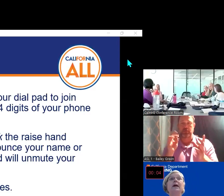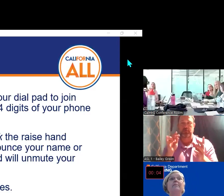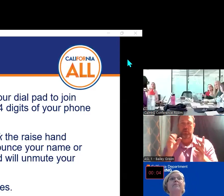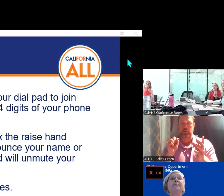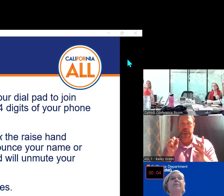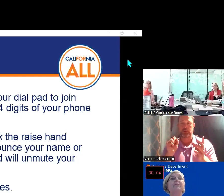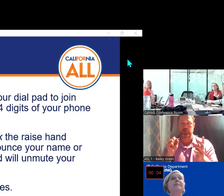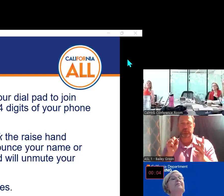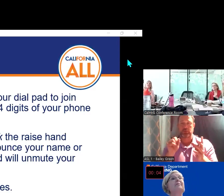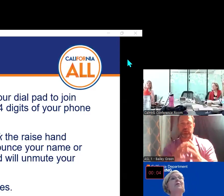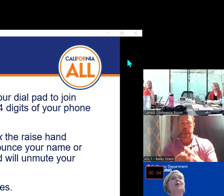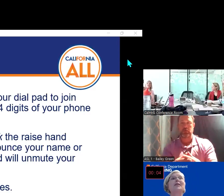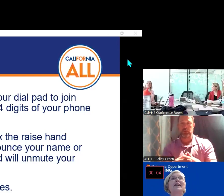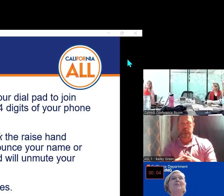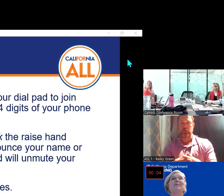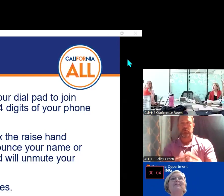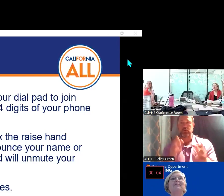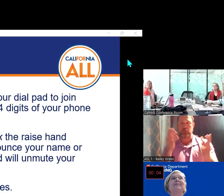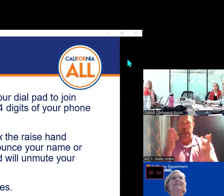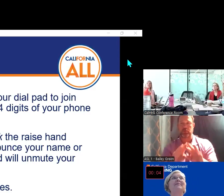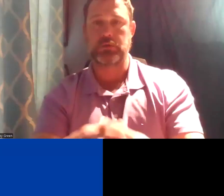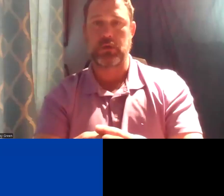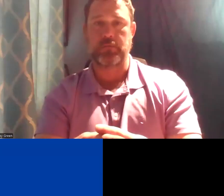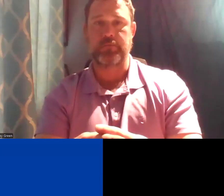to close us out.